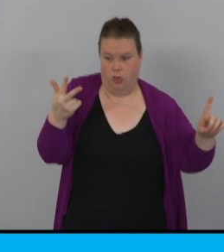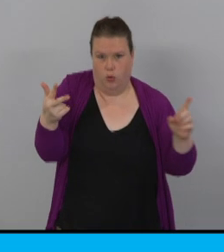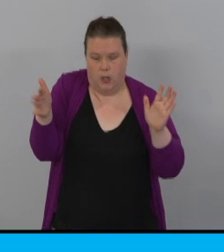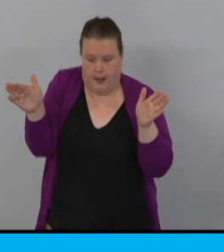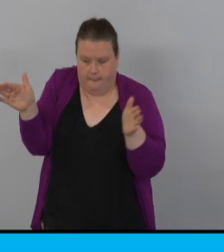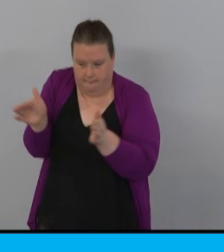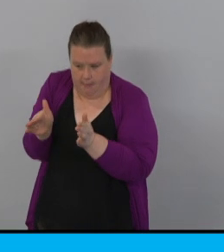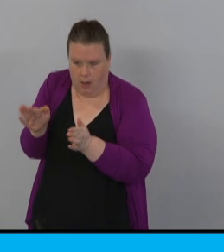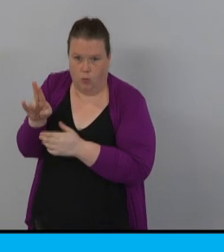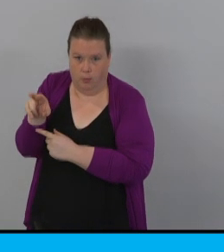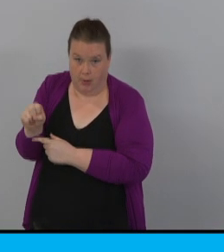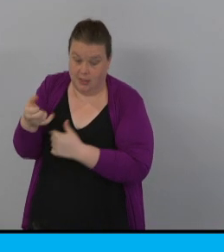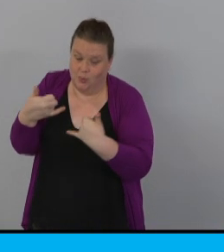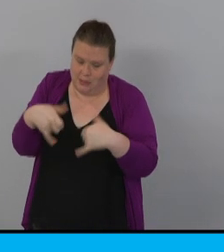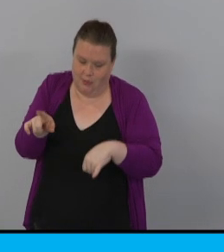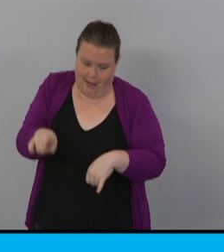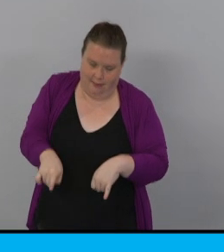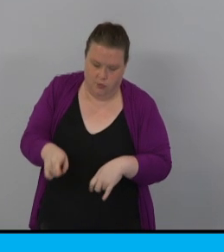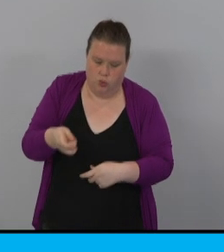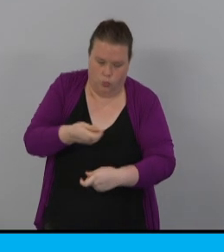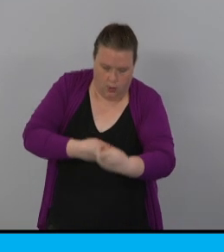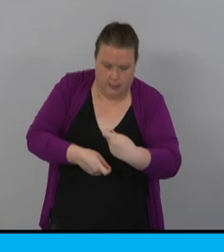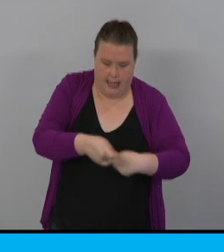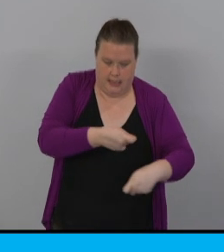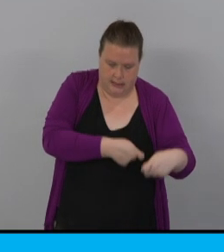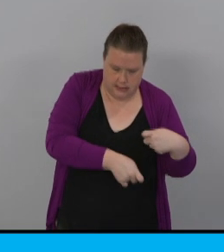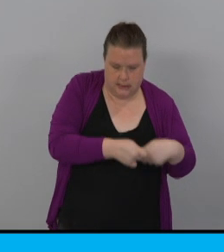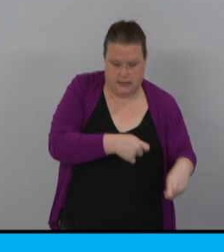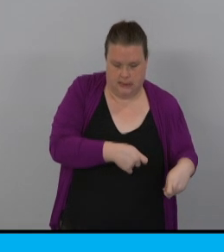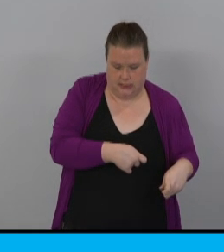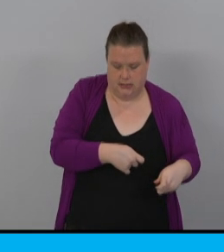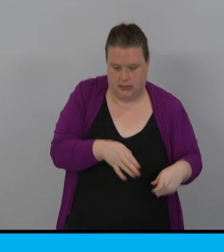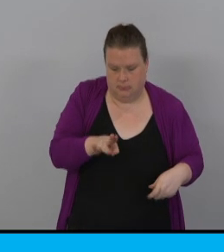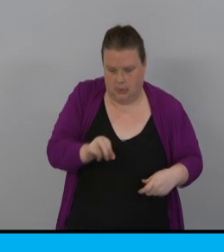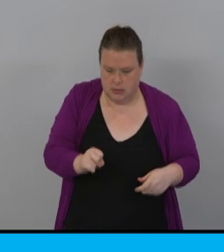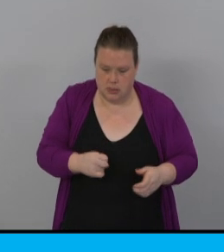buses. Looking at our beginning fund balance was